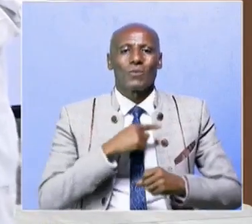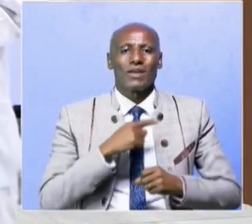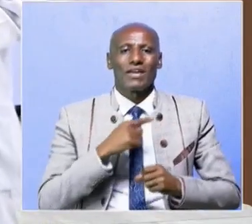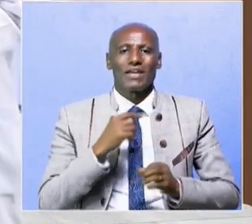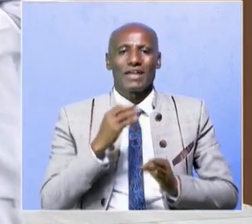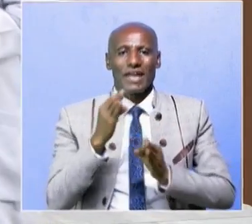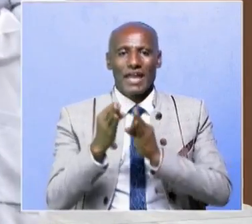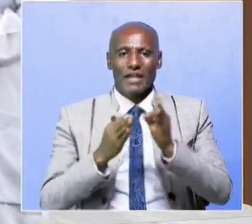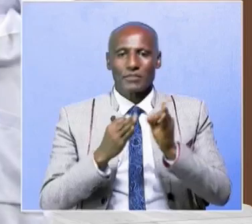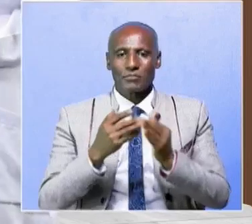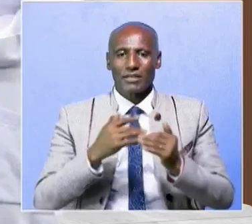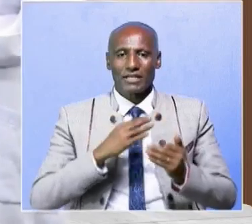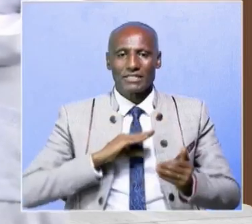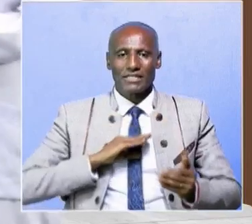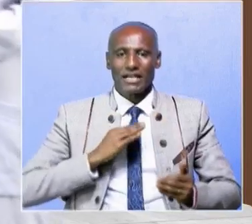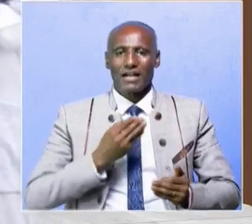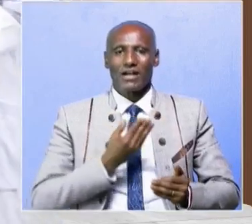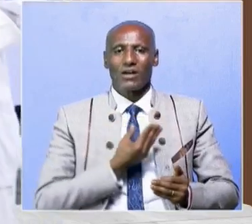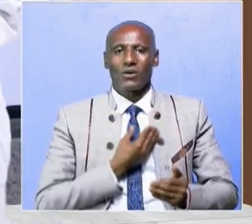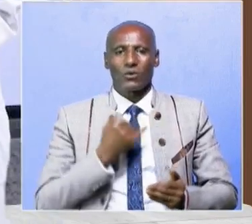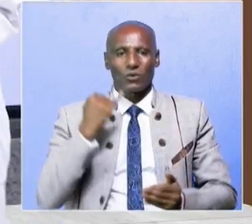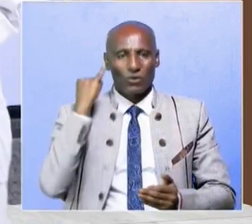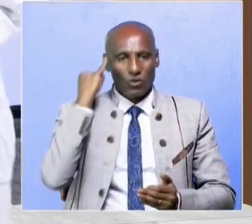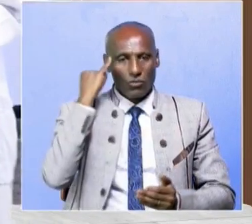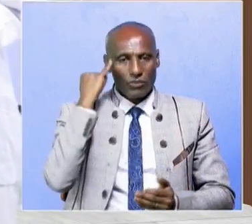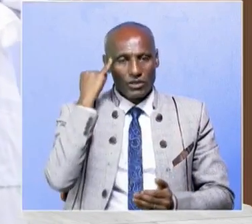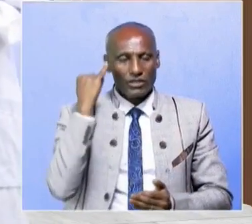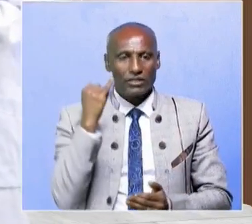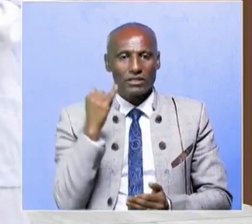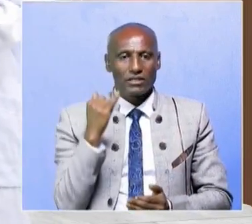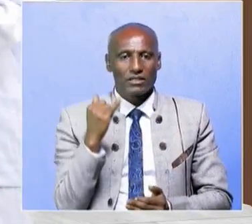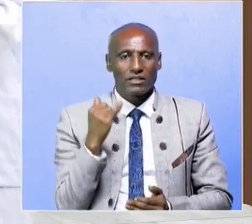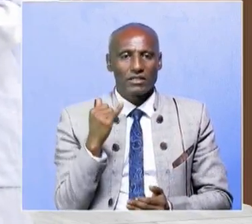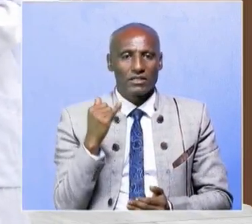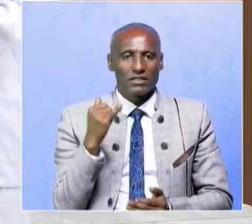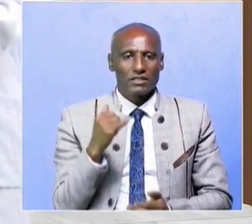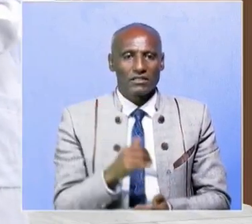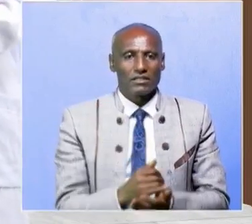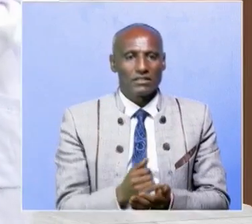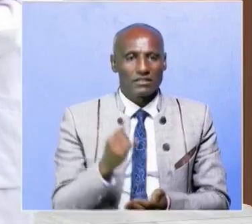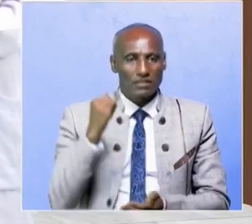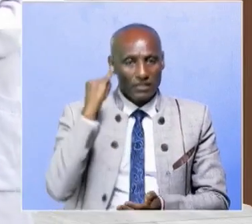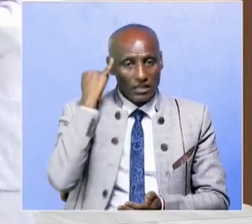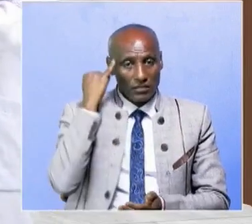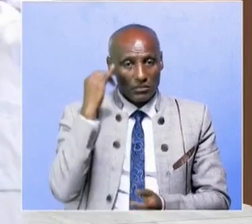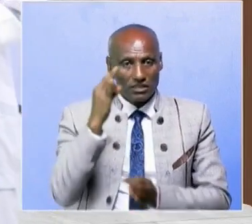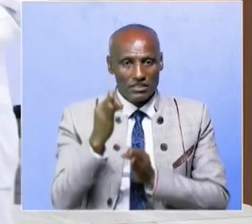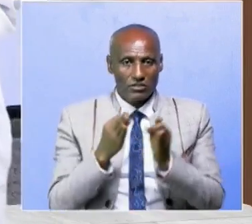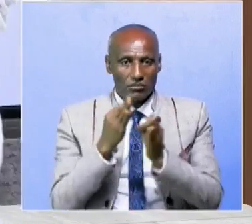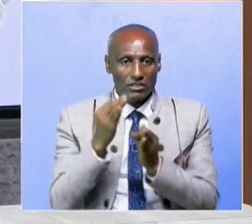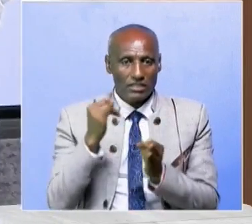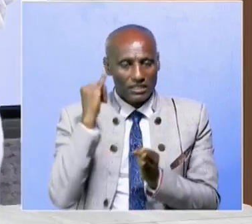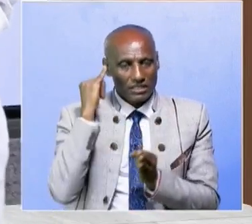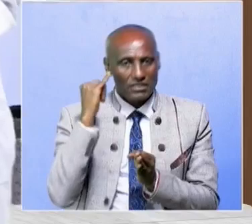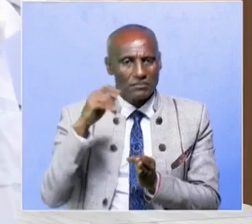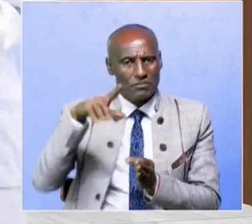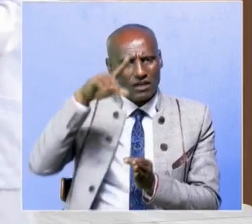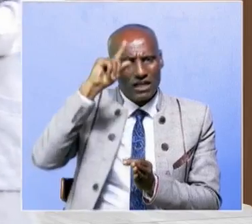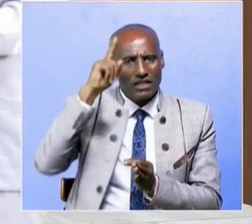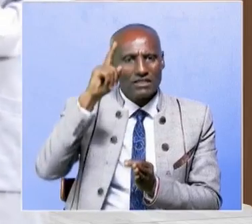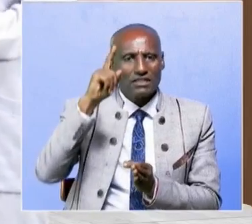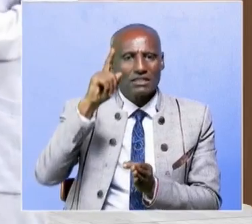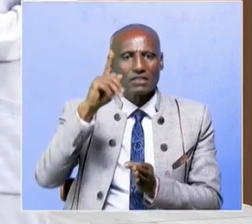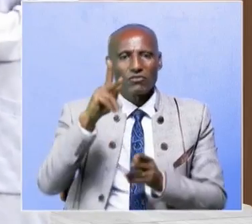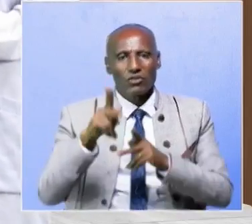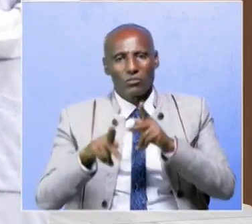opinion? So, remember, opinion, expressing opinion, asking for people's